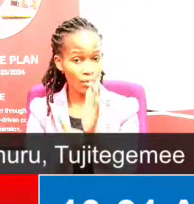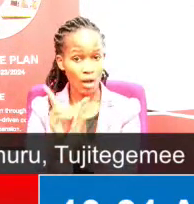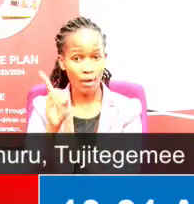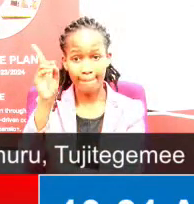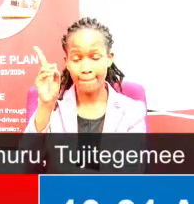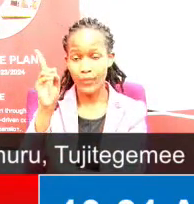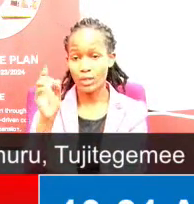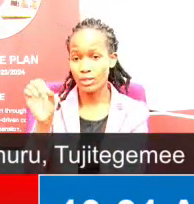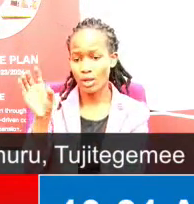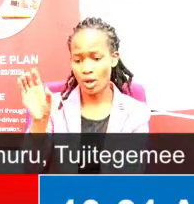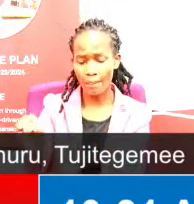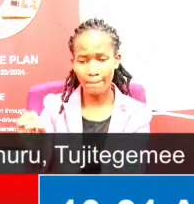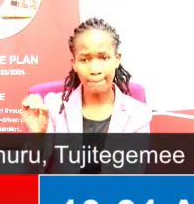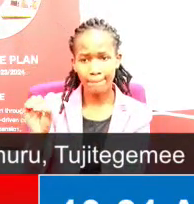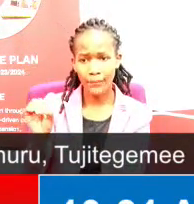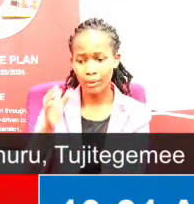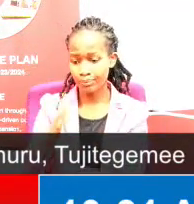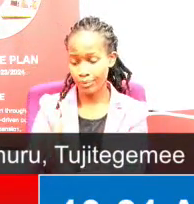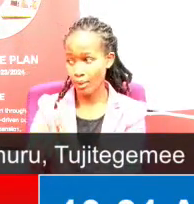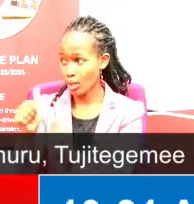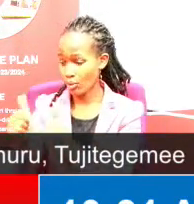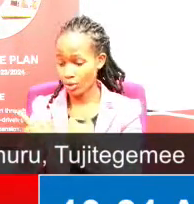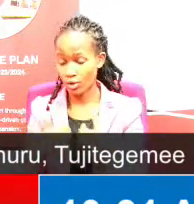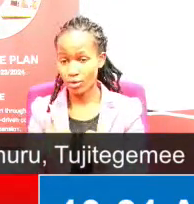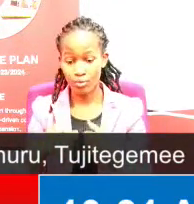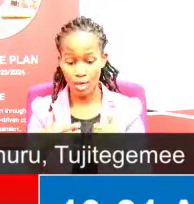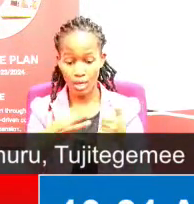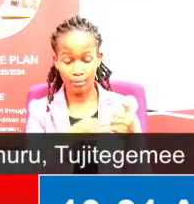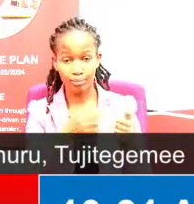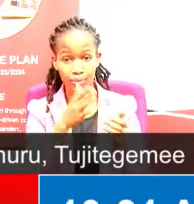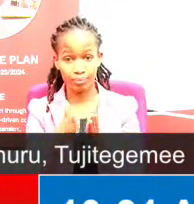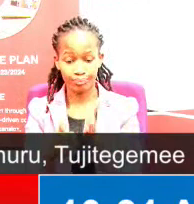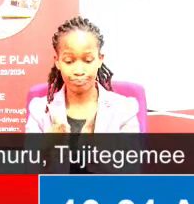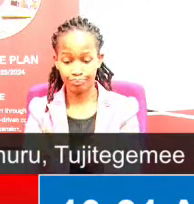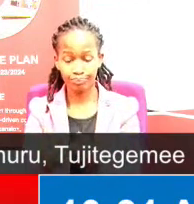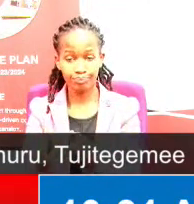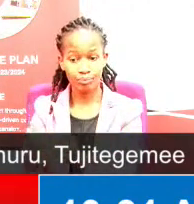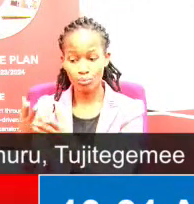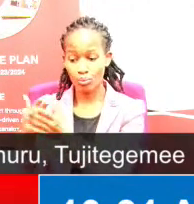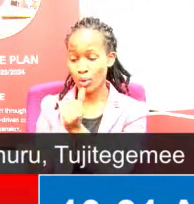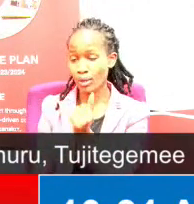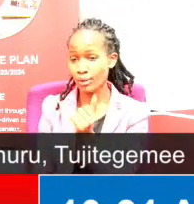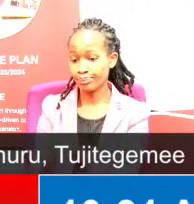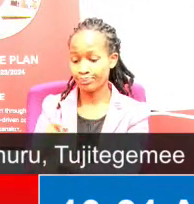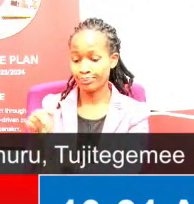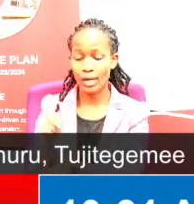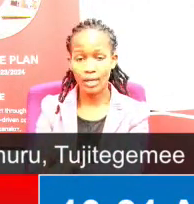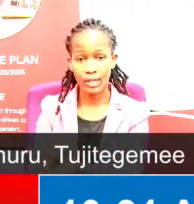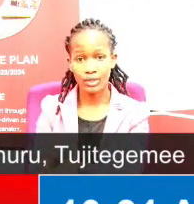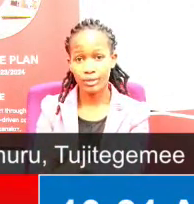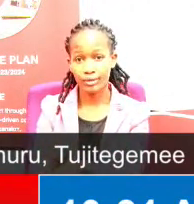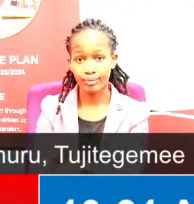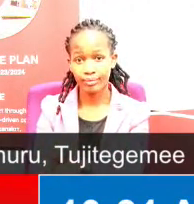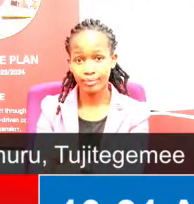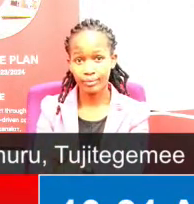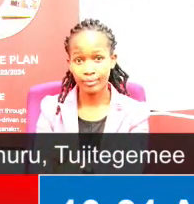development. So the alignment between this 8th corporate plan and both national